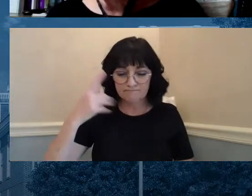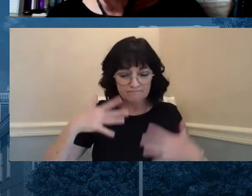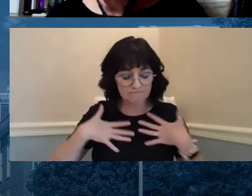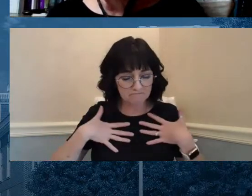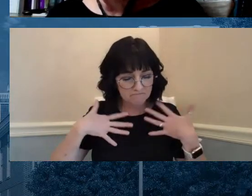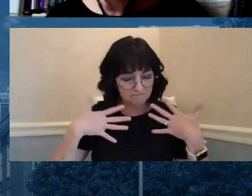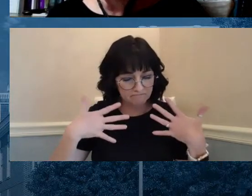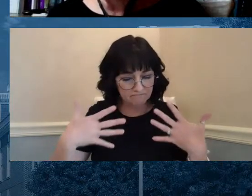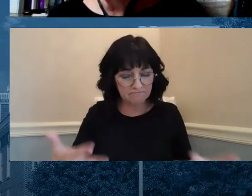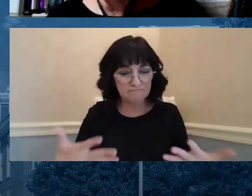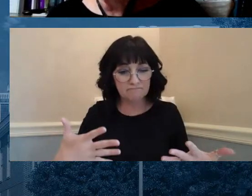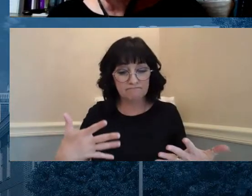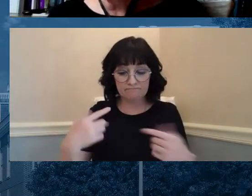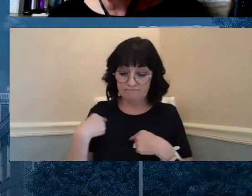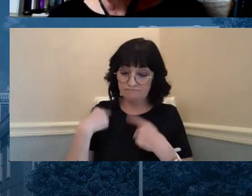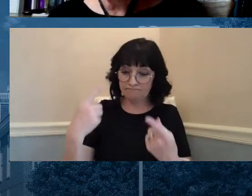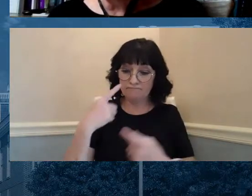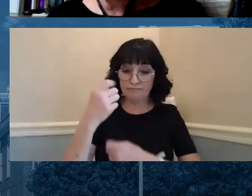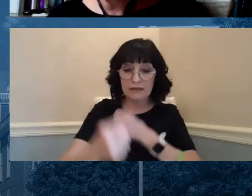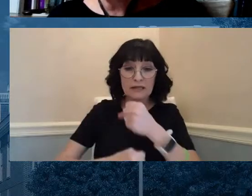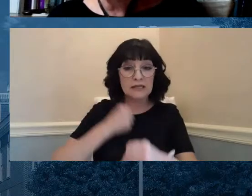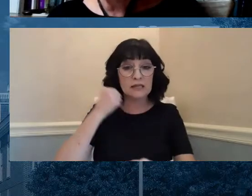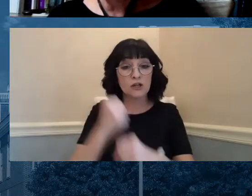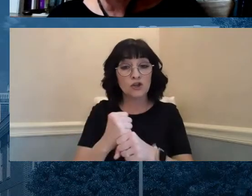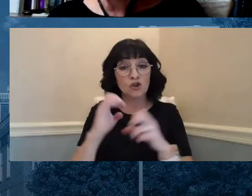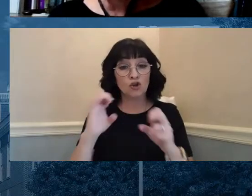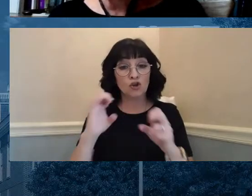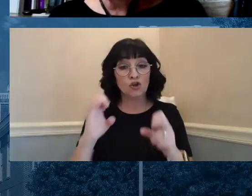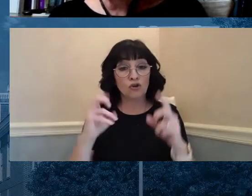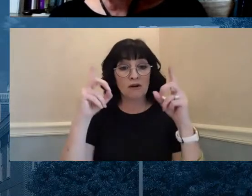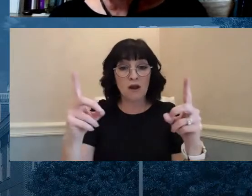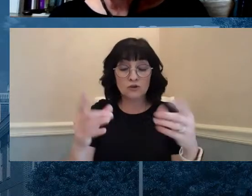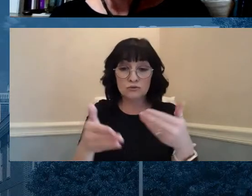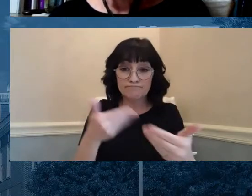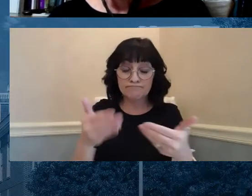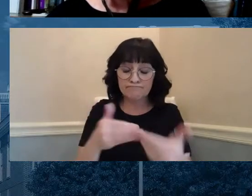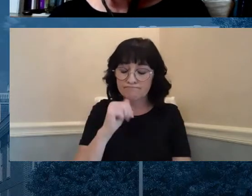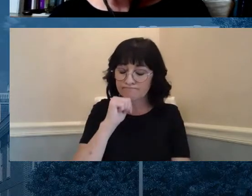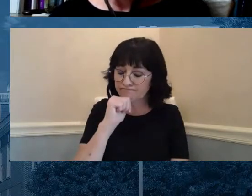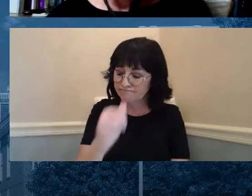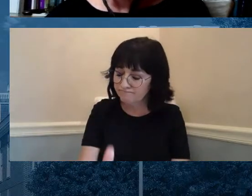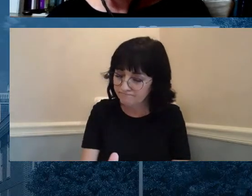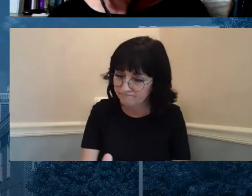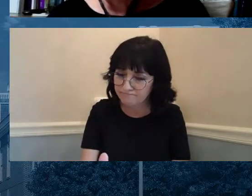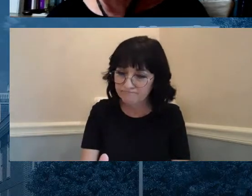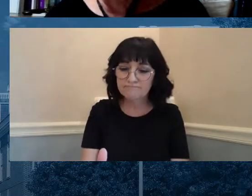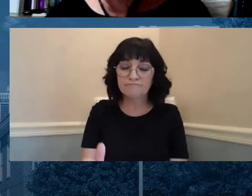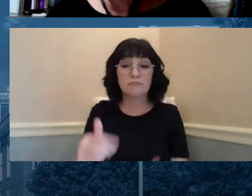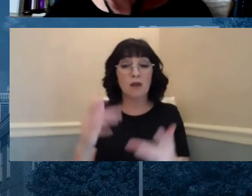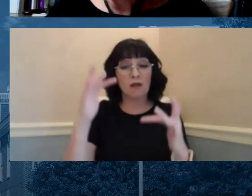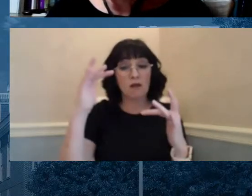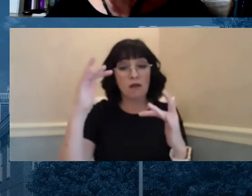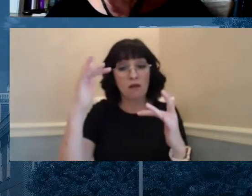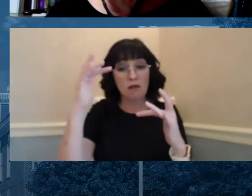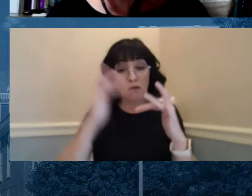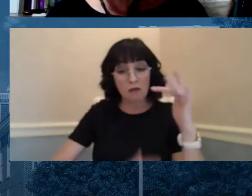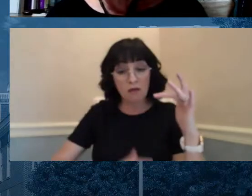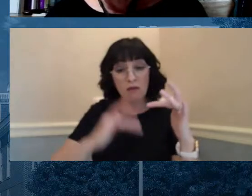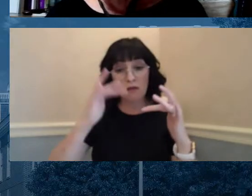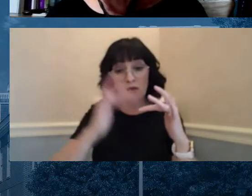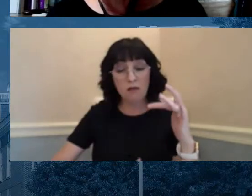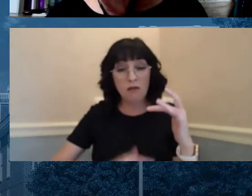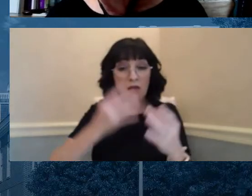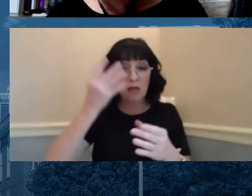and so our task as dedicated educators is to make sure that we're filling in for some of that lost learning